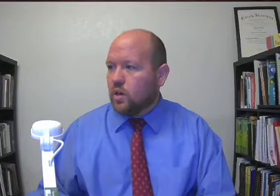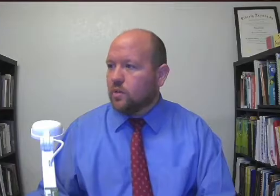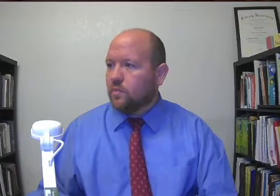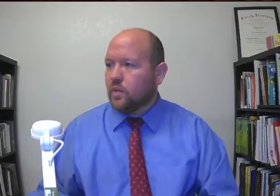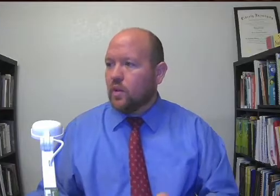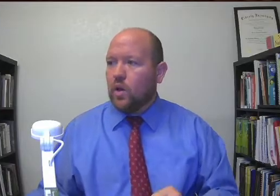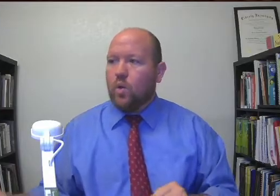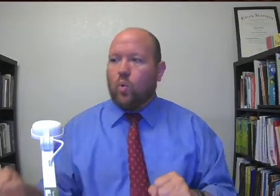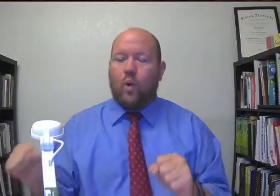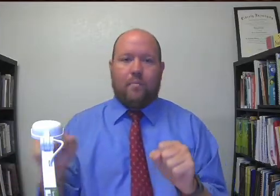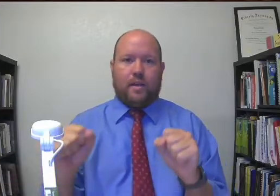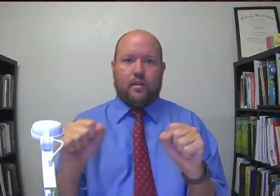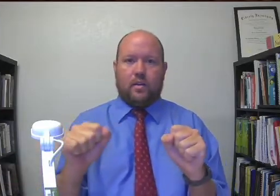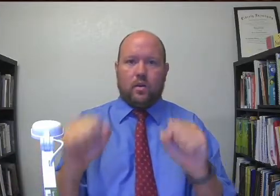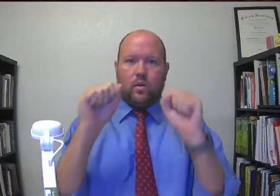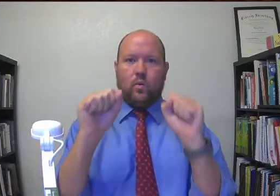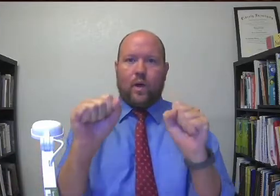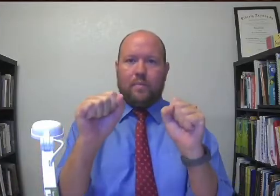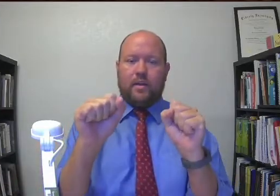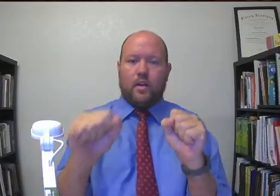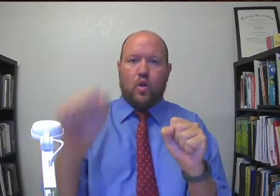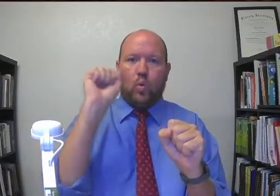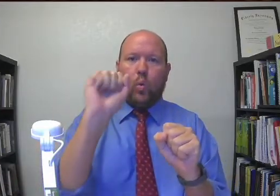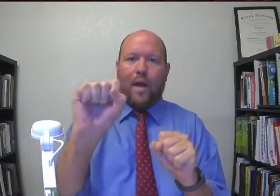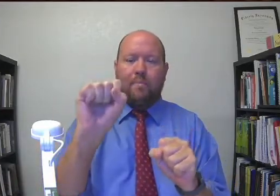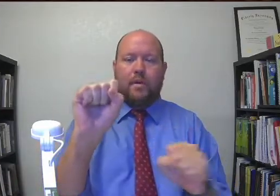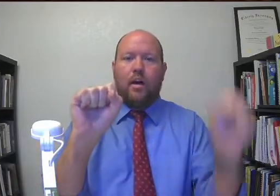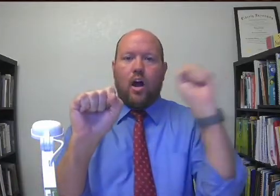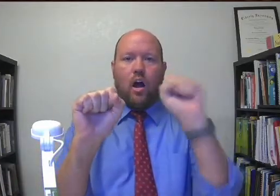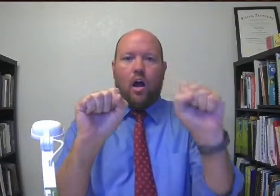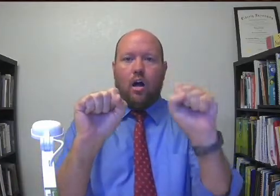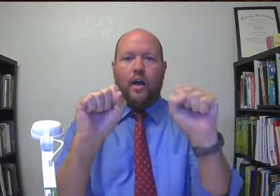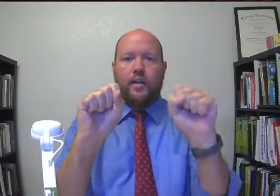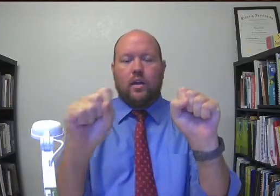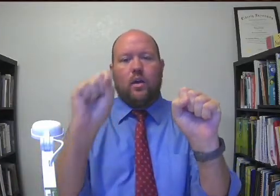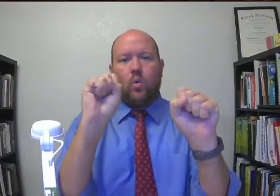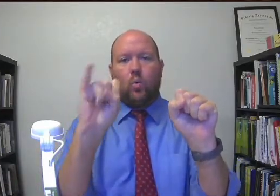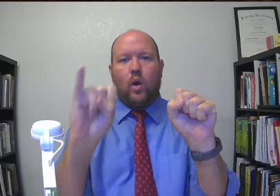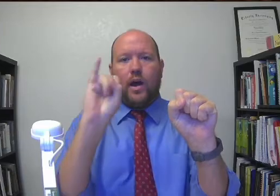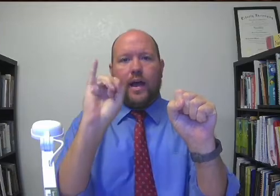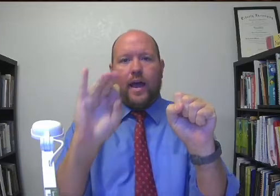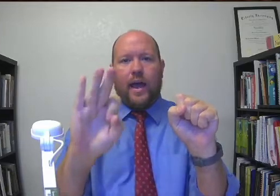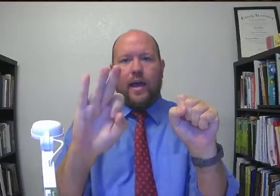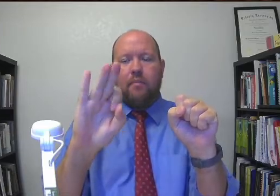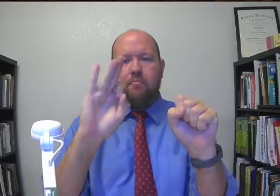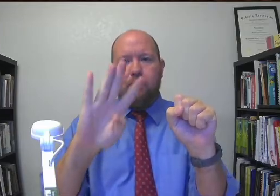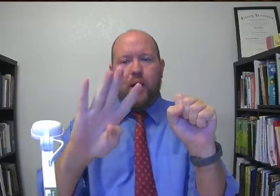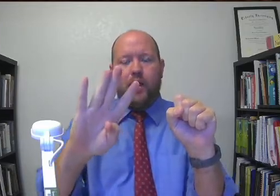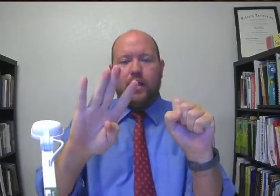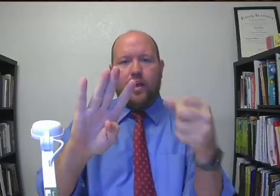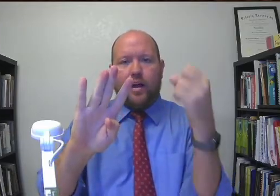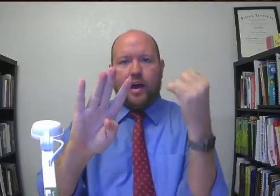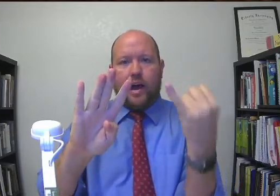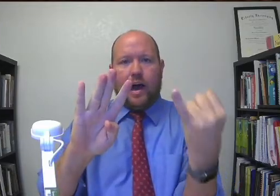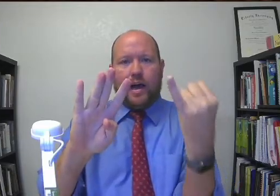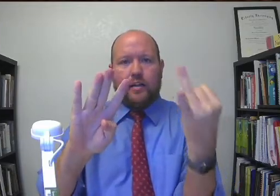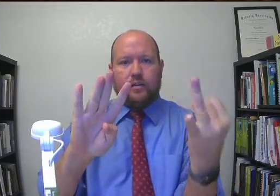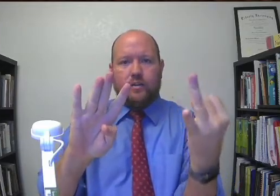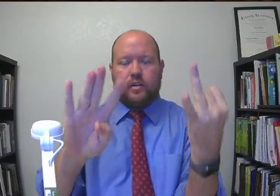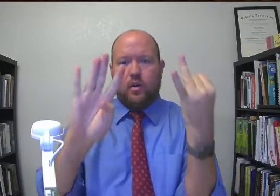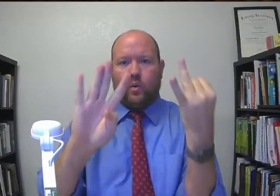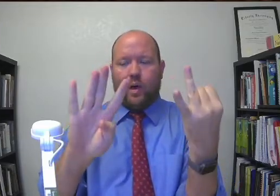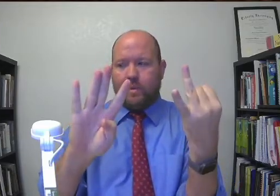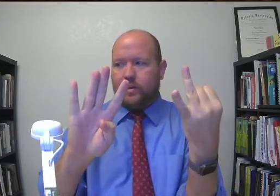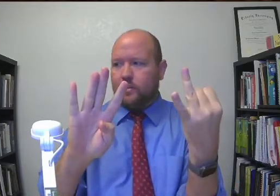Next word, weapon. Weapon. Wep on. Wep